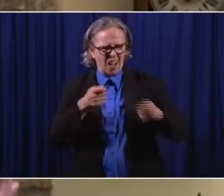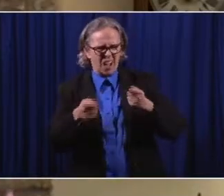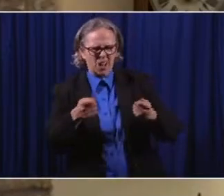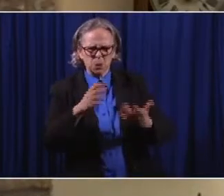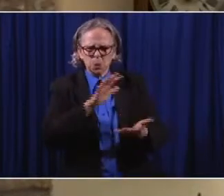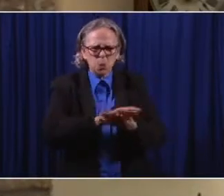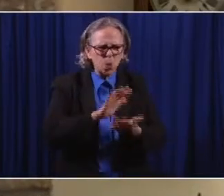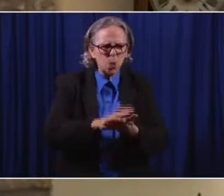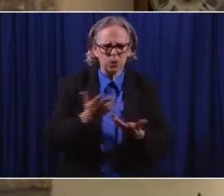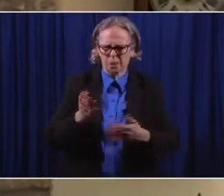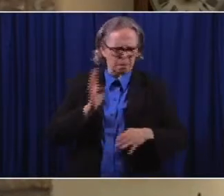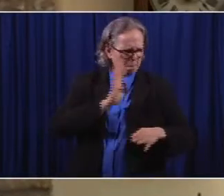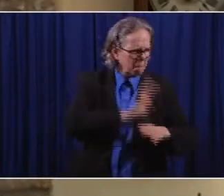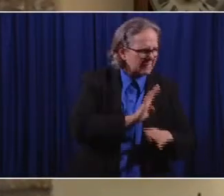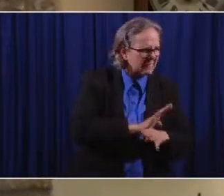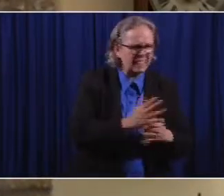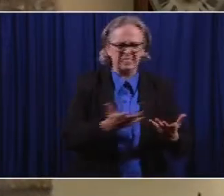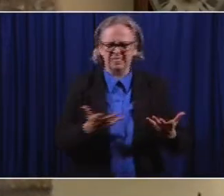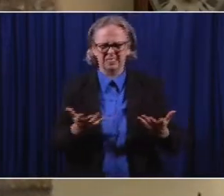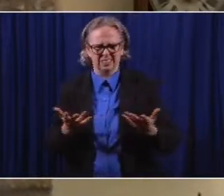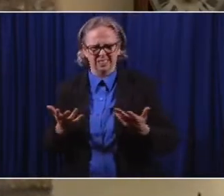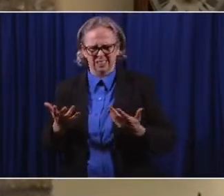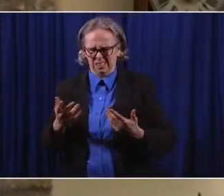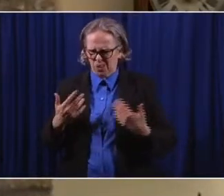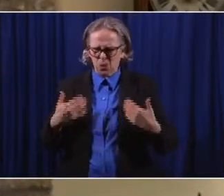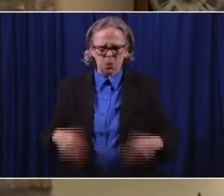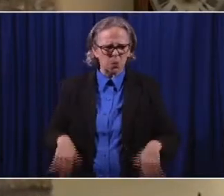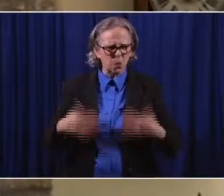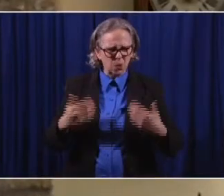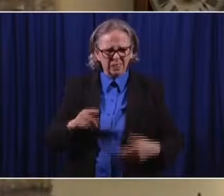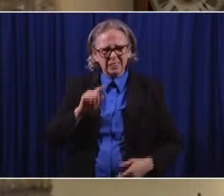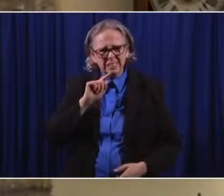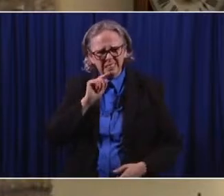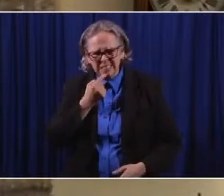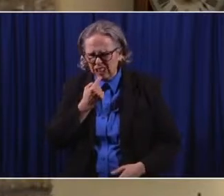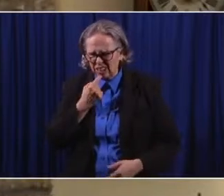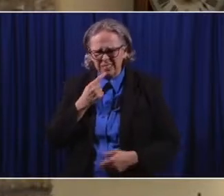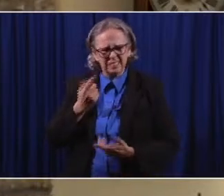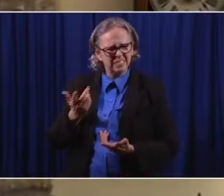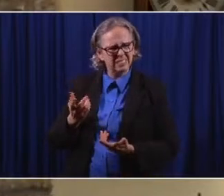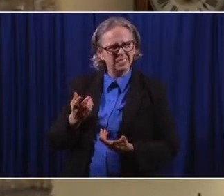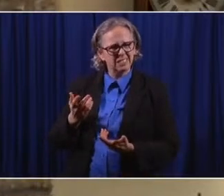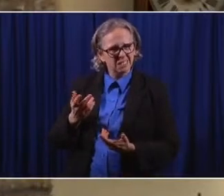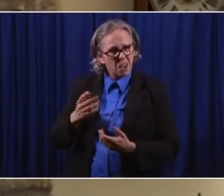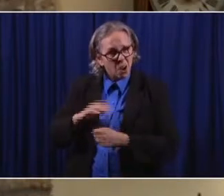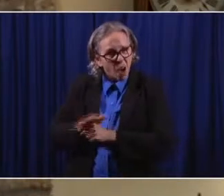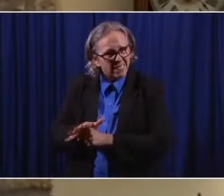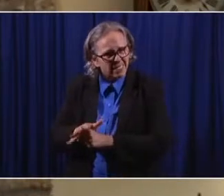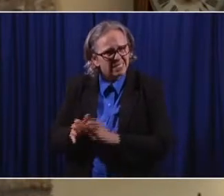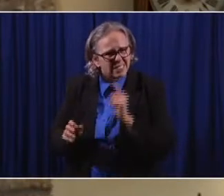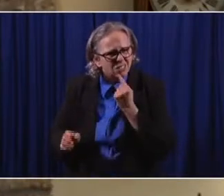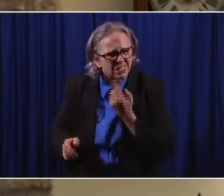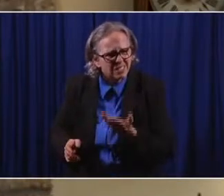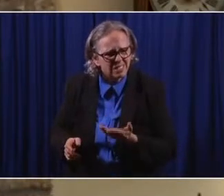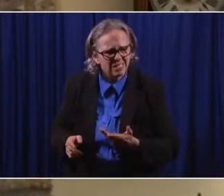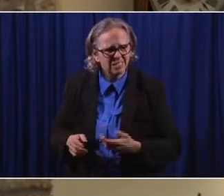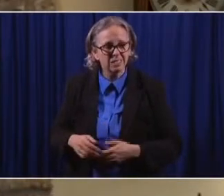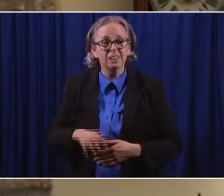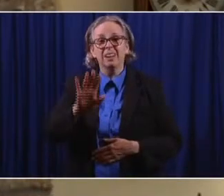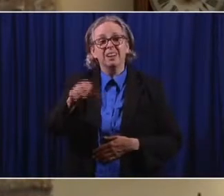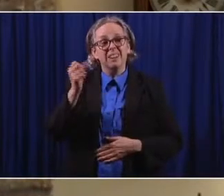about how serious it is. But every decision we've made has been based on the best medical science we can